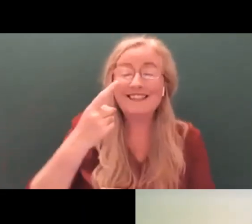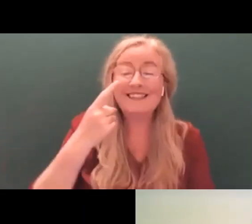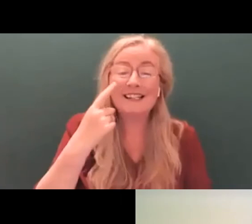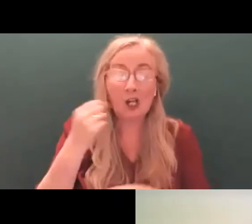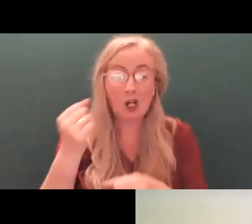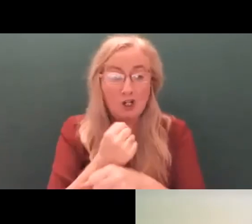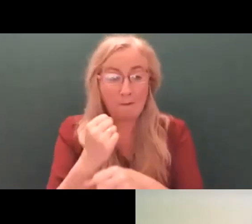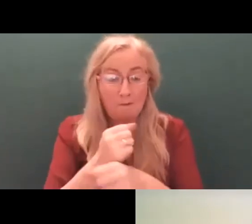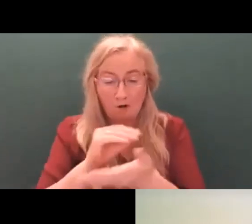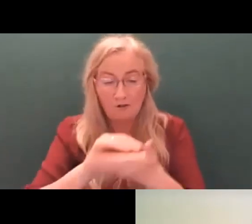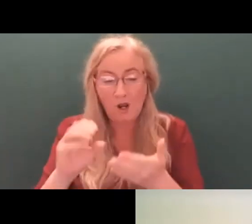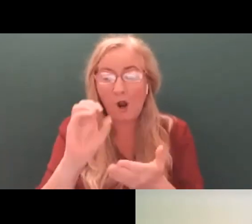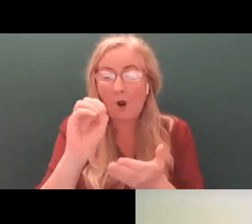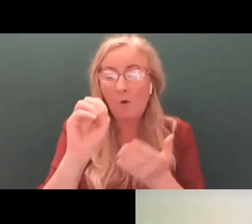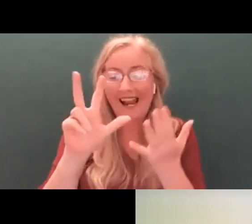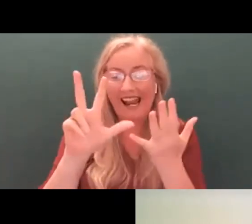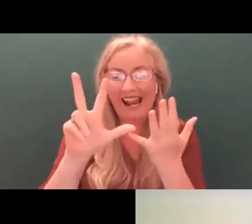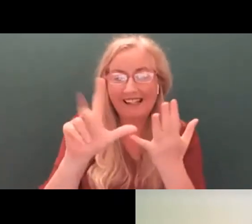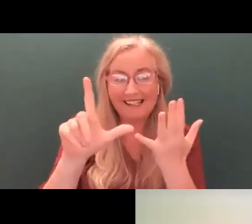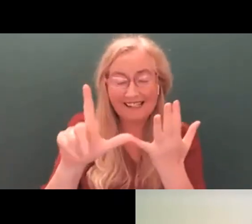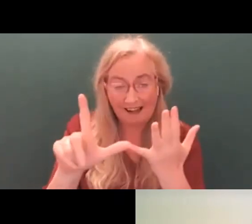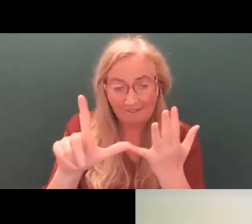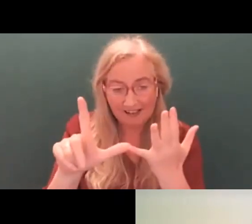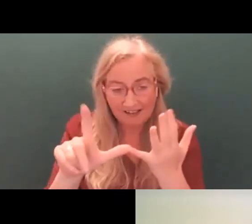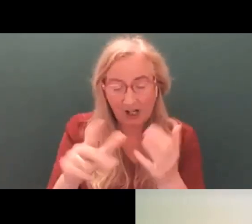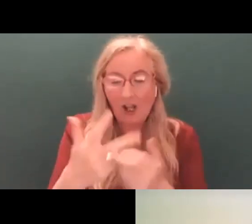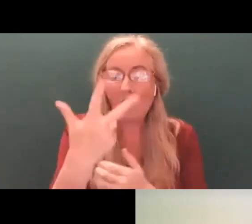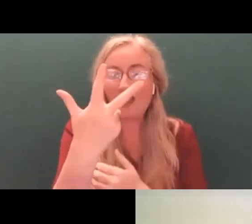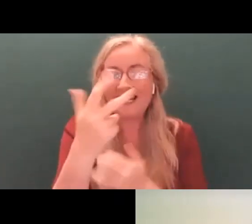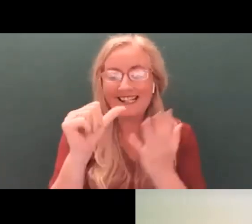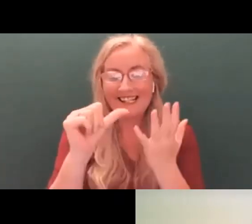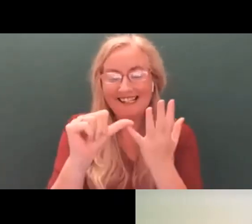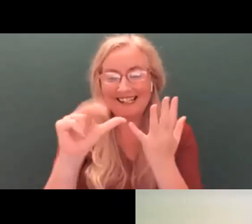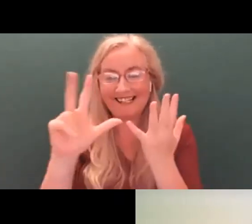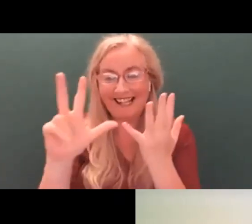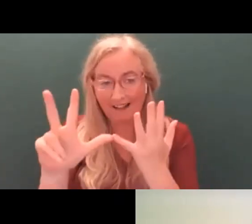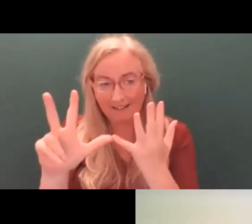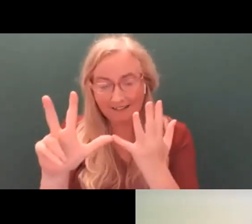it down, it's 087 368